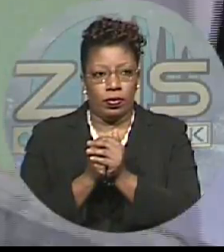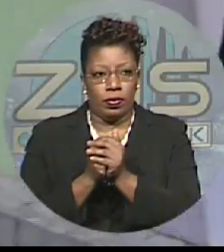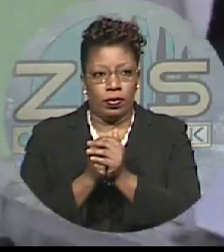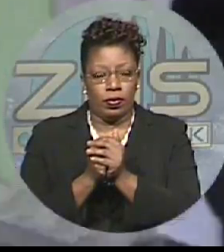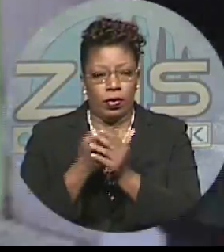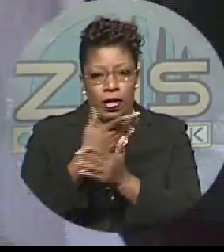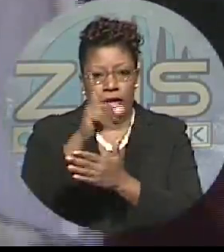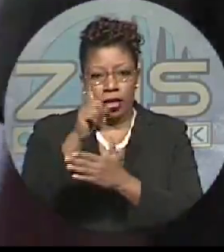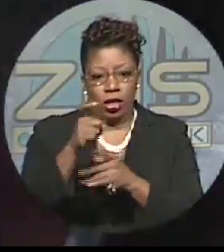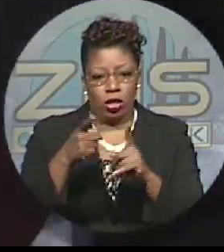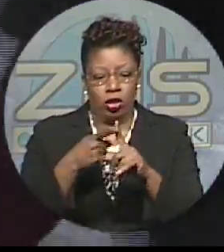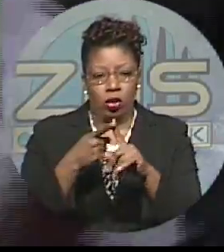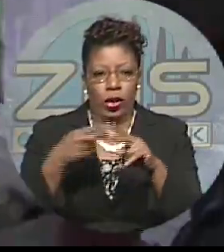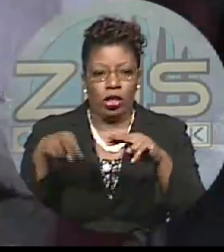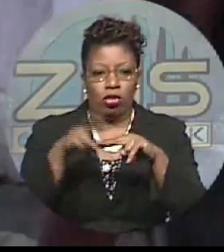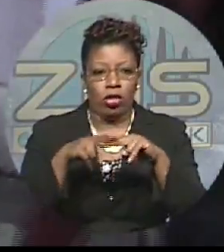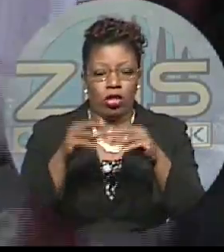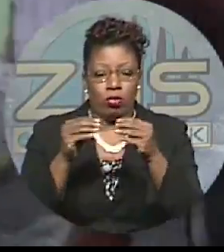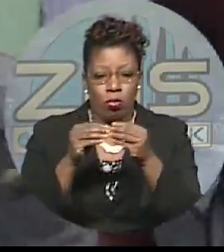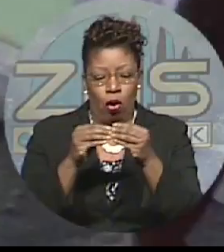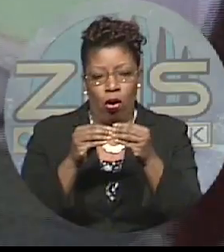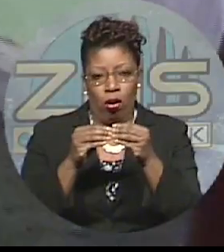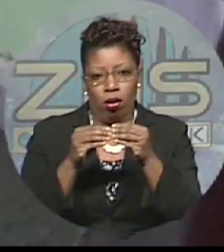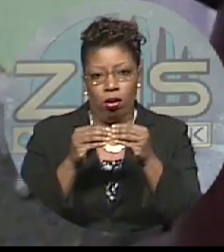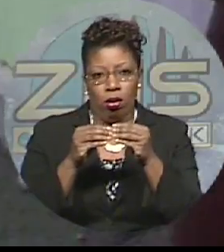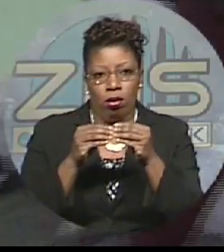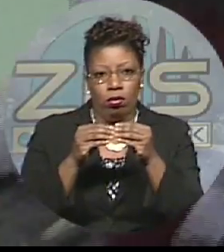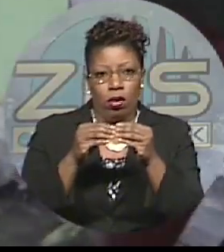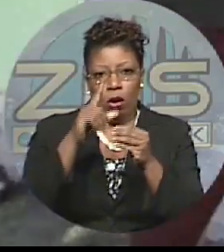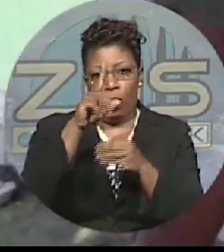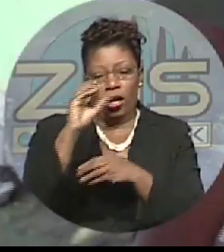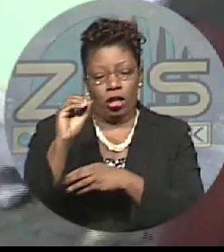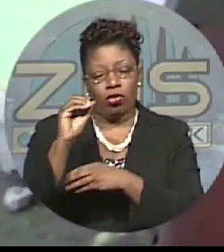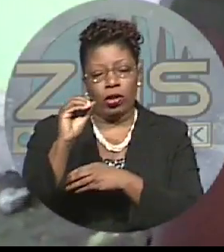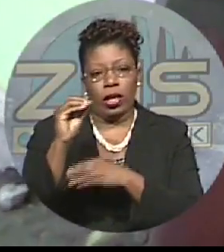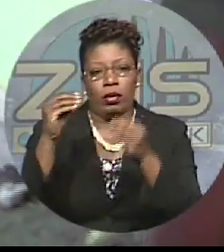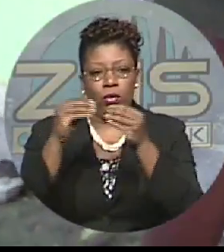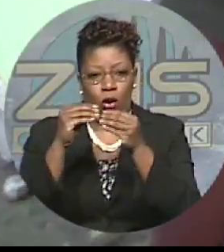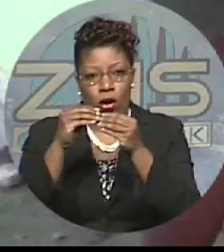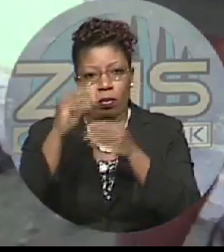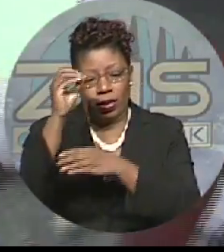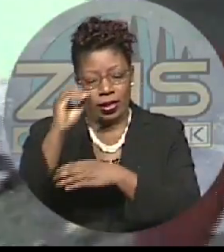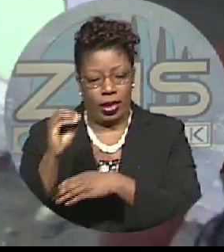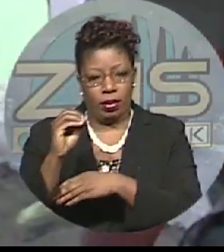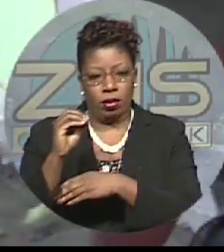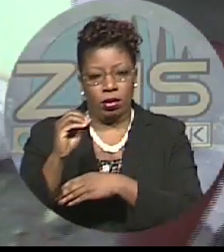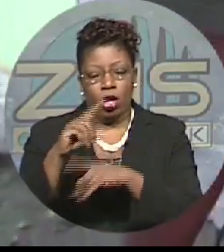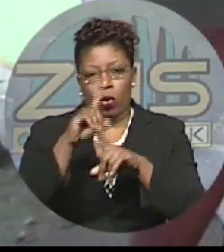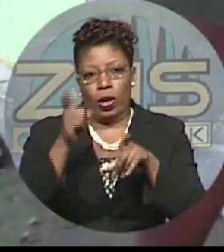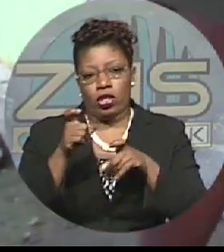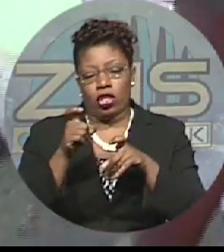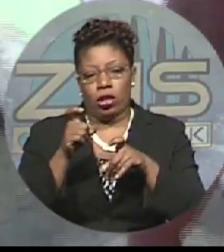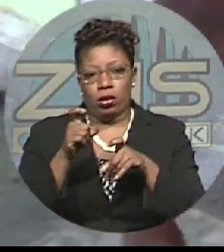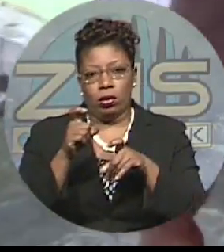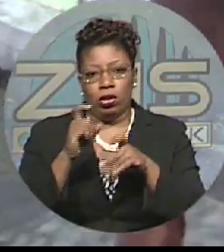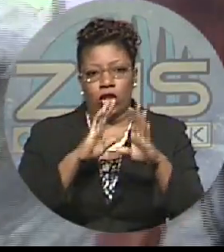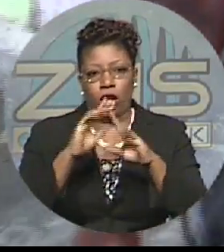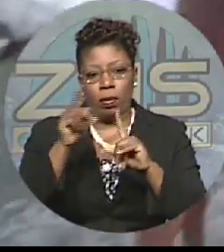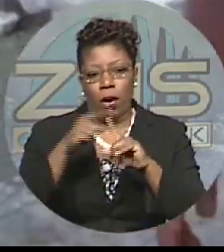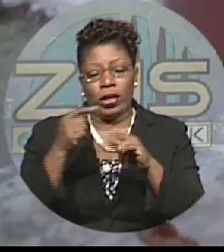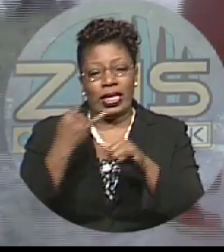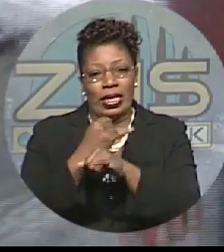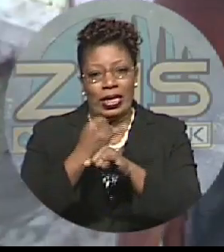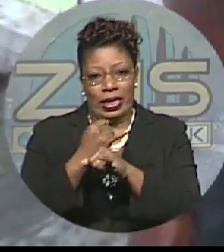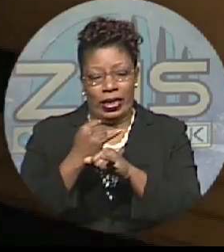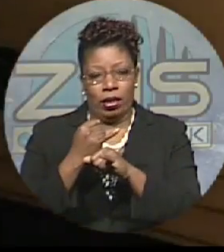Definitely need to step it up like 150%, 100% in weekend. Mm-hmm. And you talked to us about the fact that the legals are out and